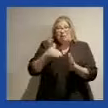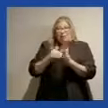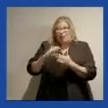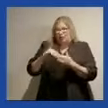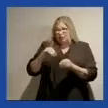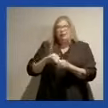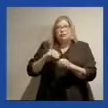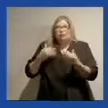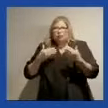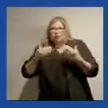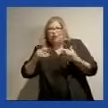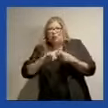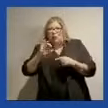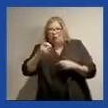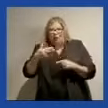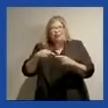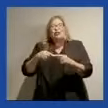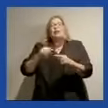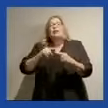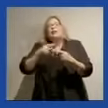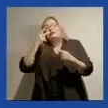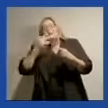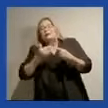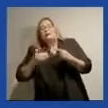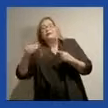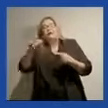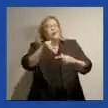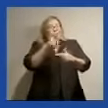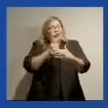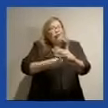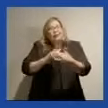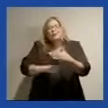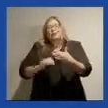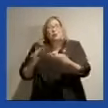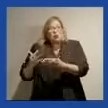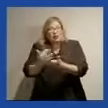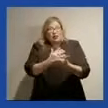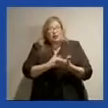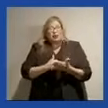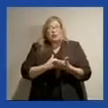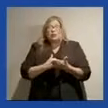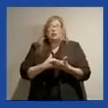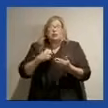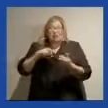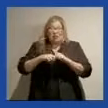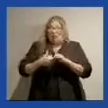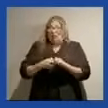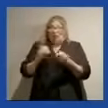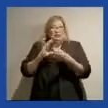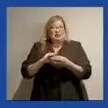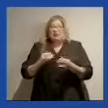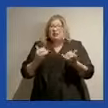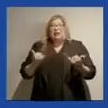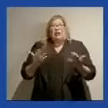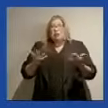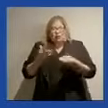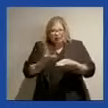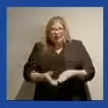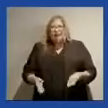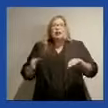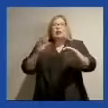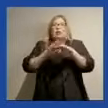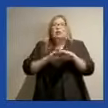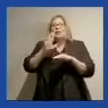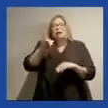that and you look across the spectrum of costs and revenue. The problem statement now has increased by